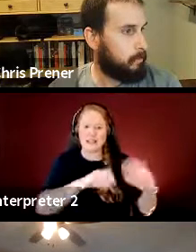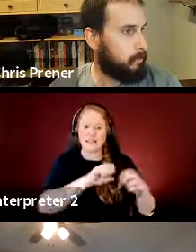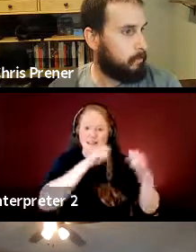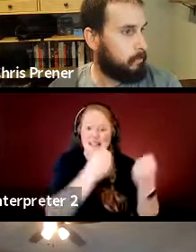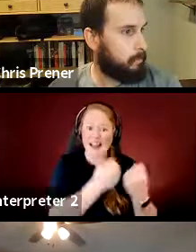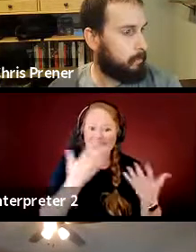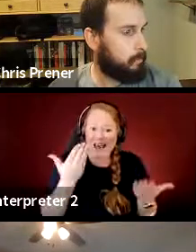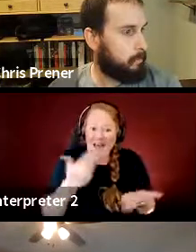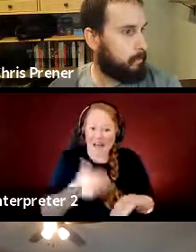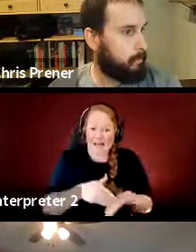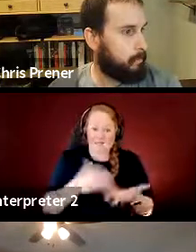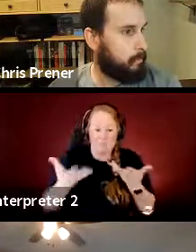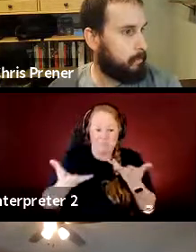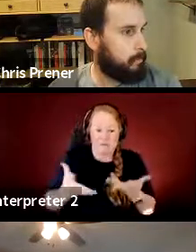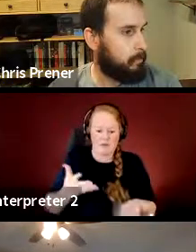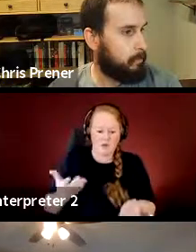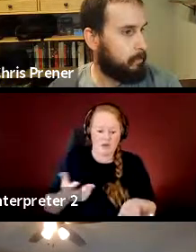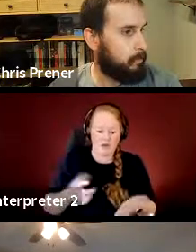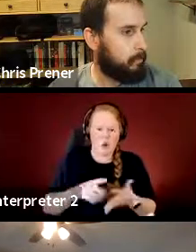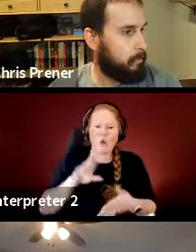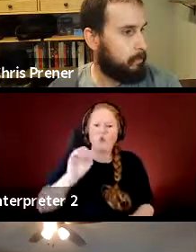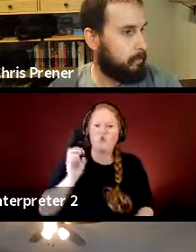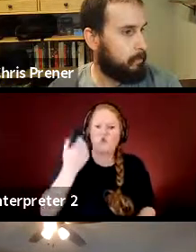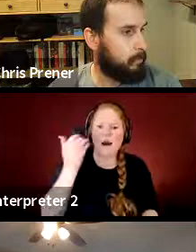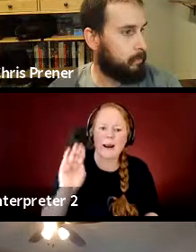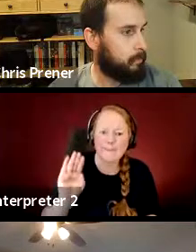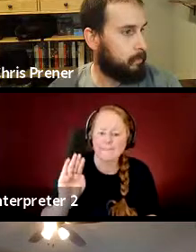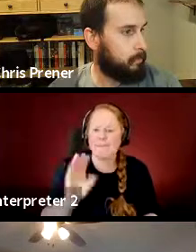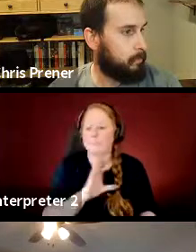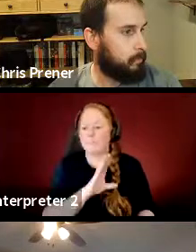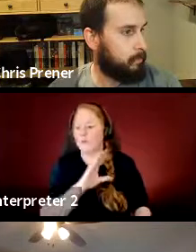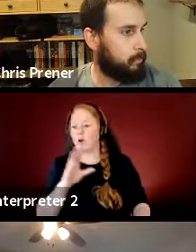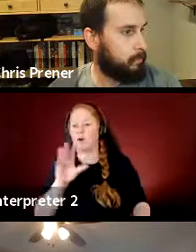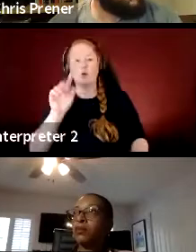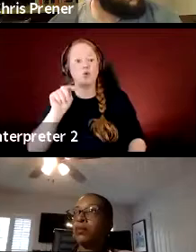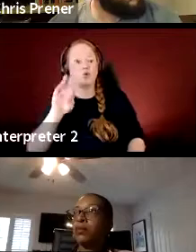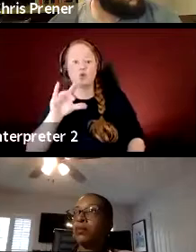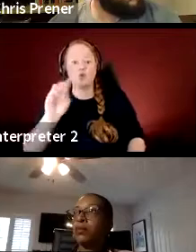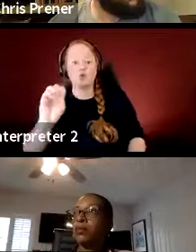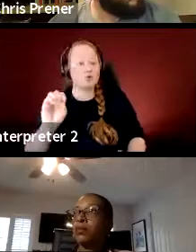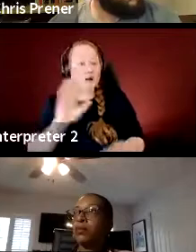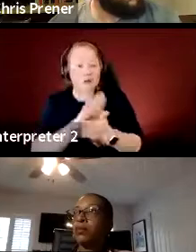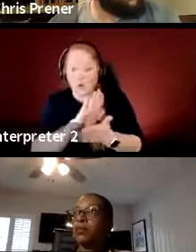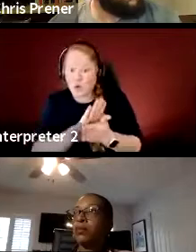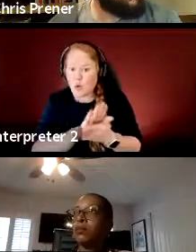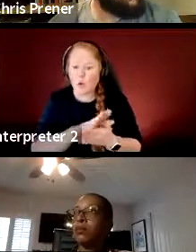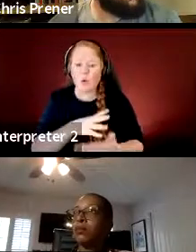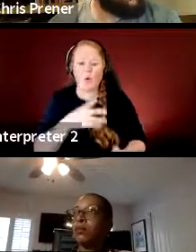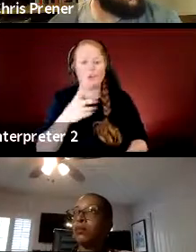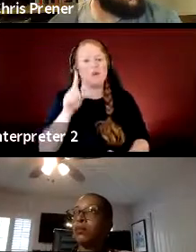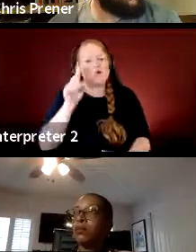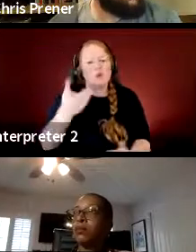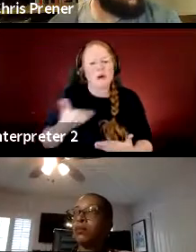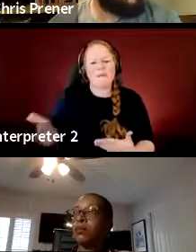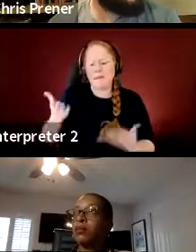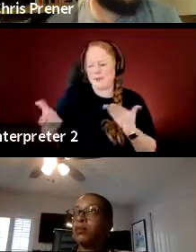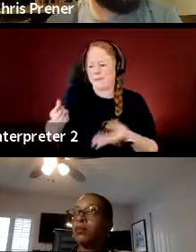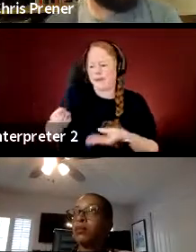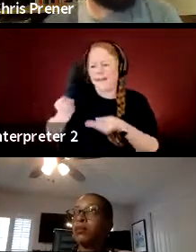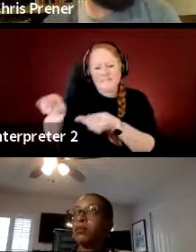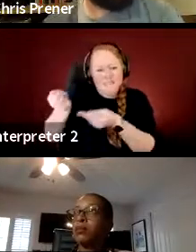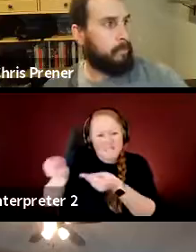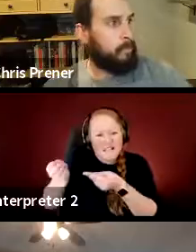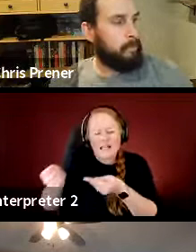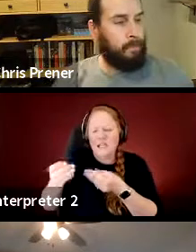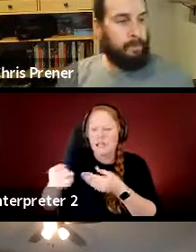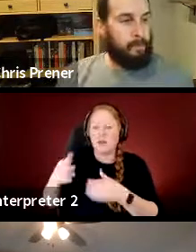trade schools, job readiness, credit repair, and things like that. It's one thing to feed them and clothe them and house them, but we need to look